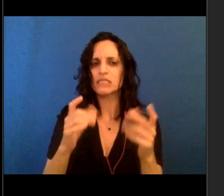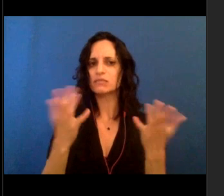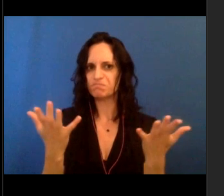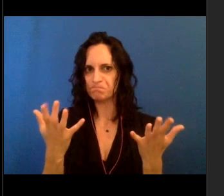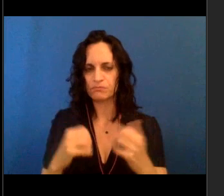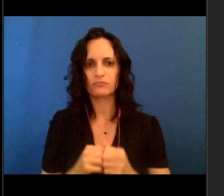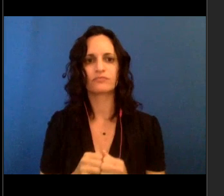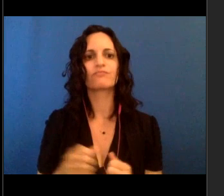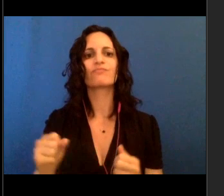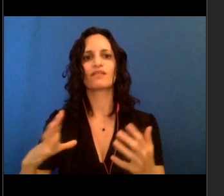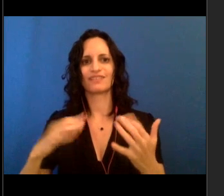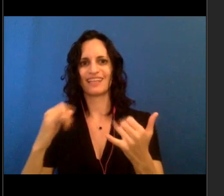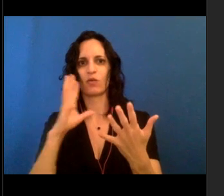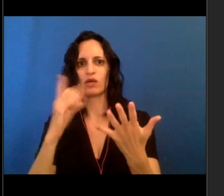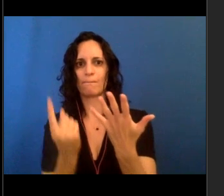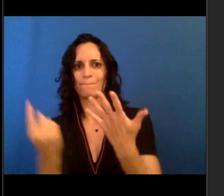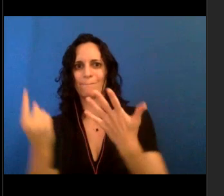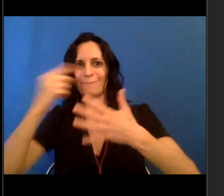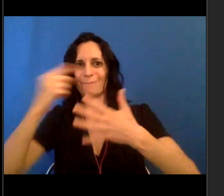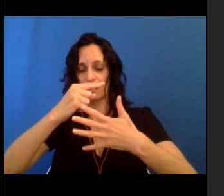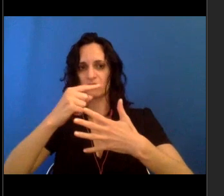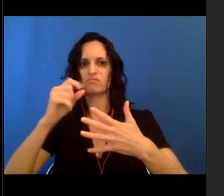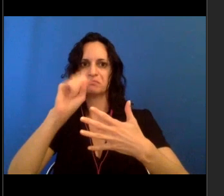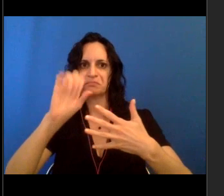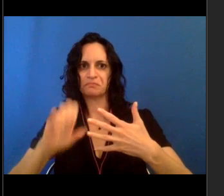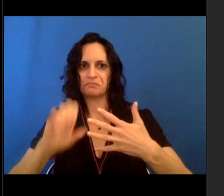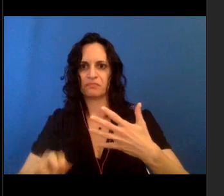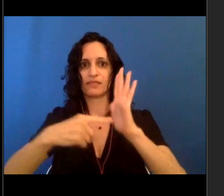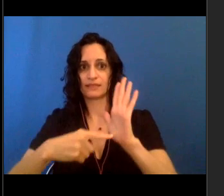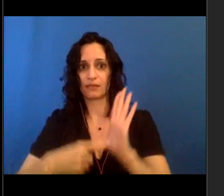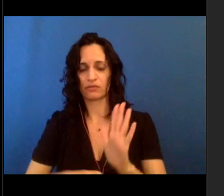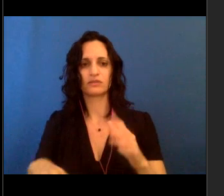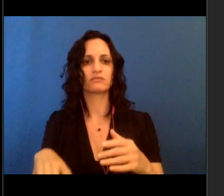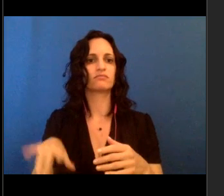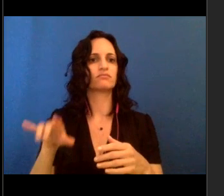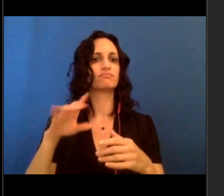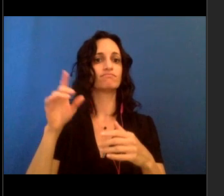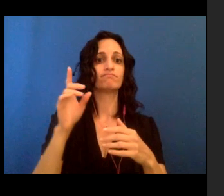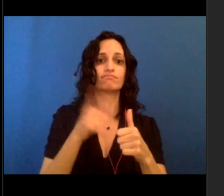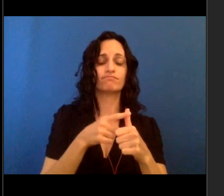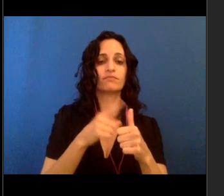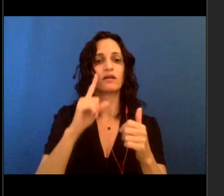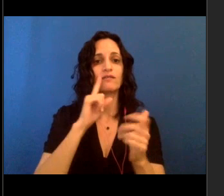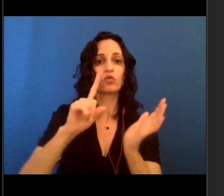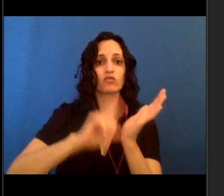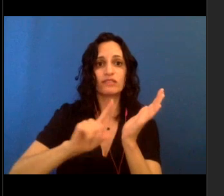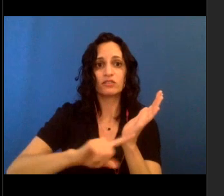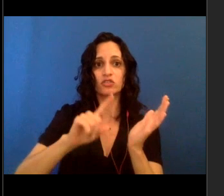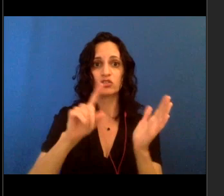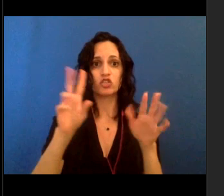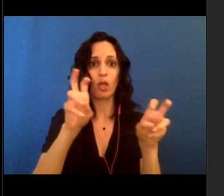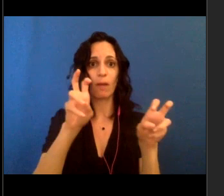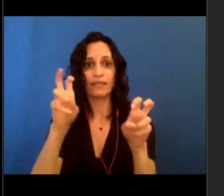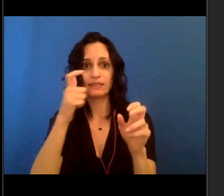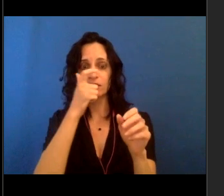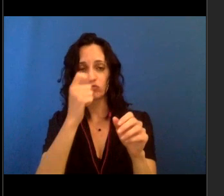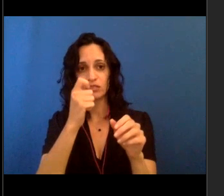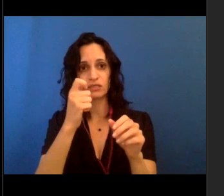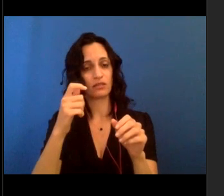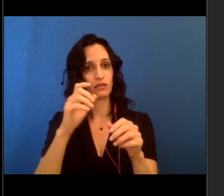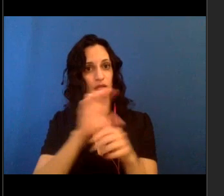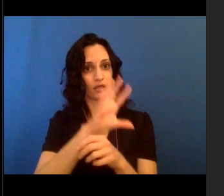So to come back to each of these with some examples, as far as the courses that are, or the research areas that are represented in the courses that